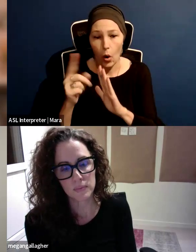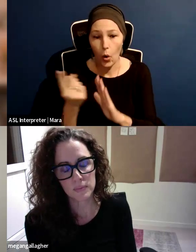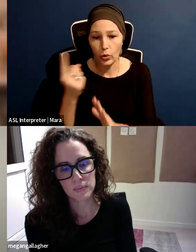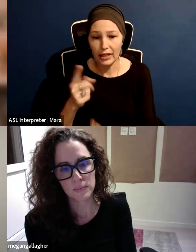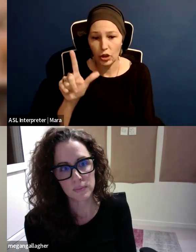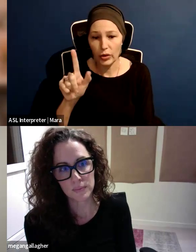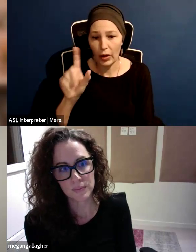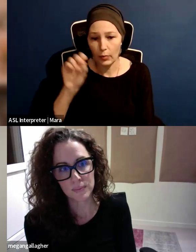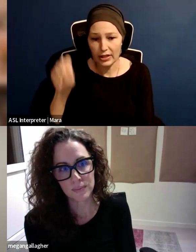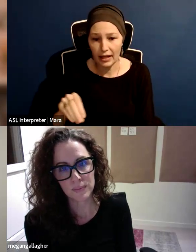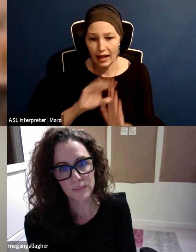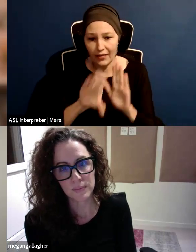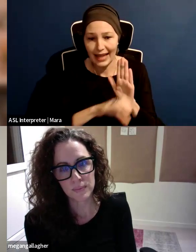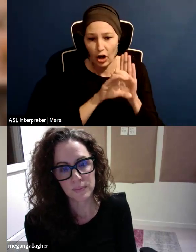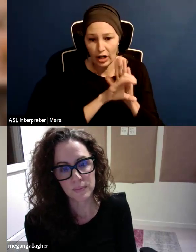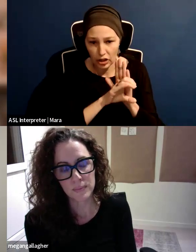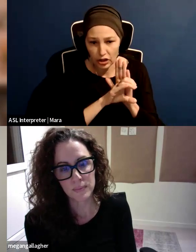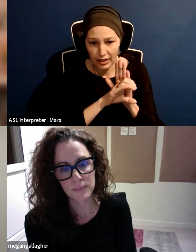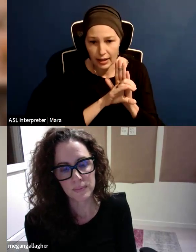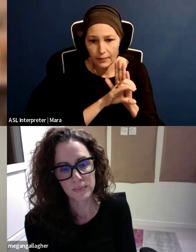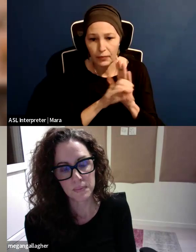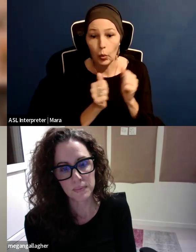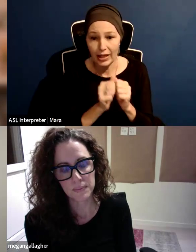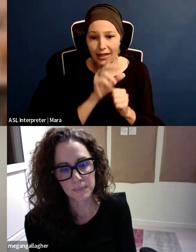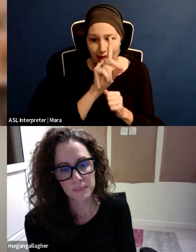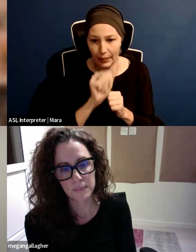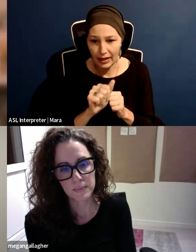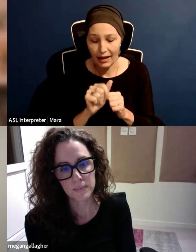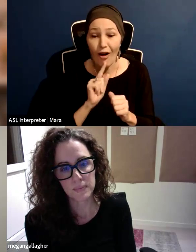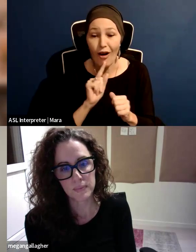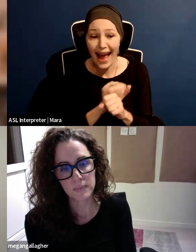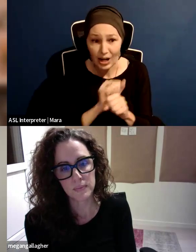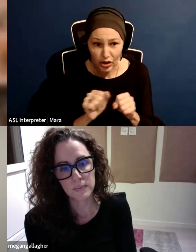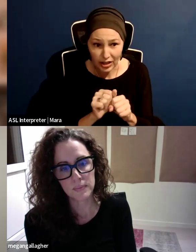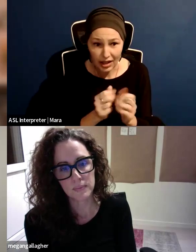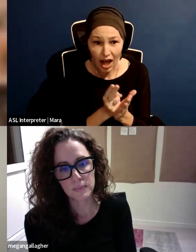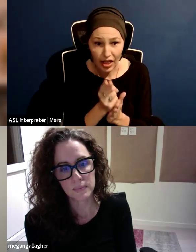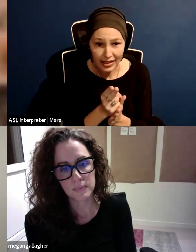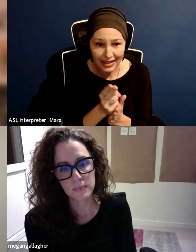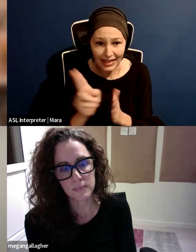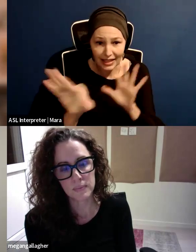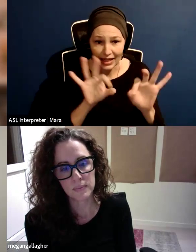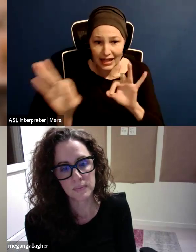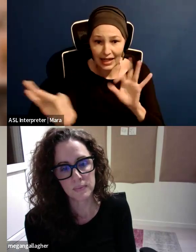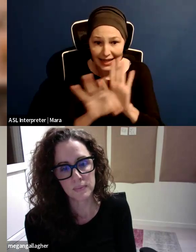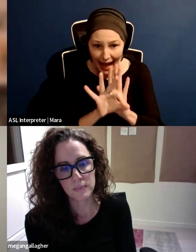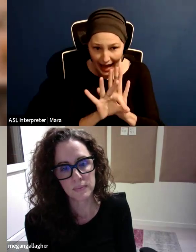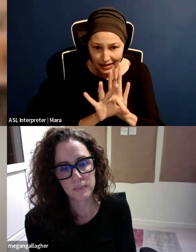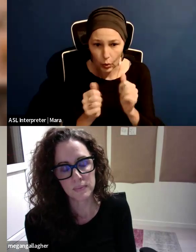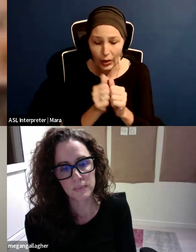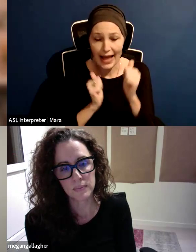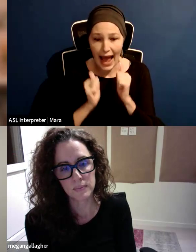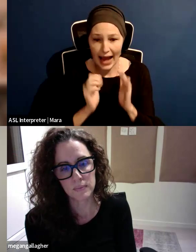21% of characters with a disability are actually authentically cast by actors with the